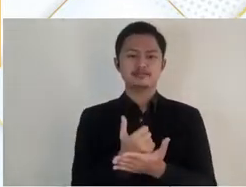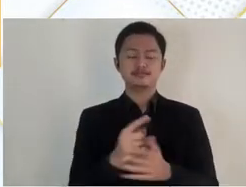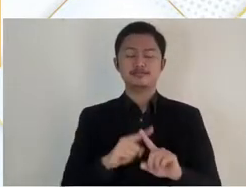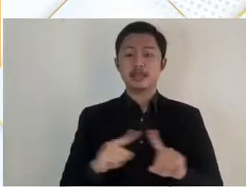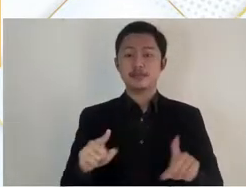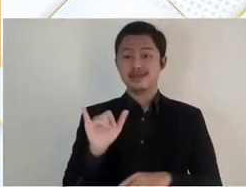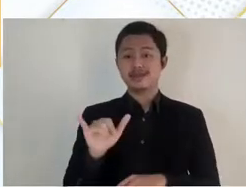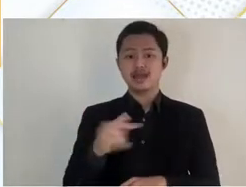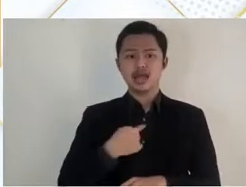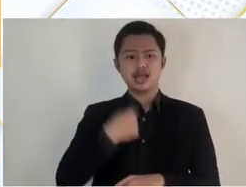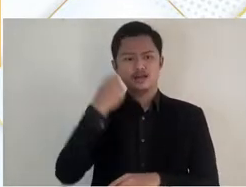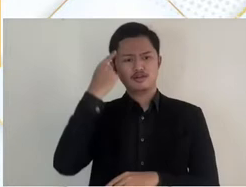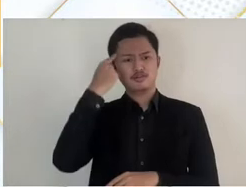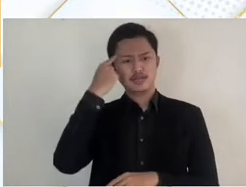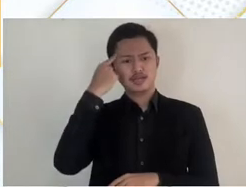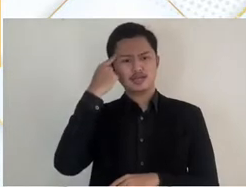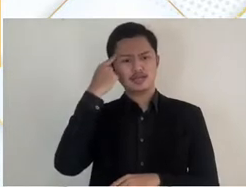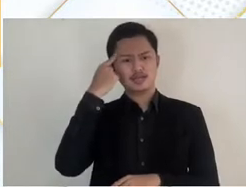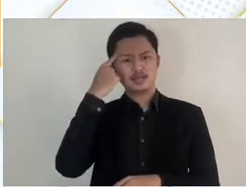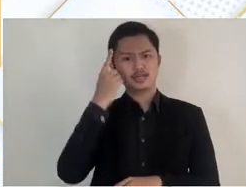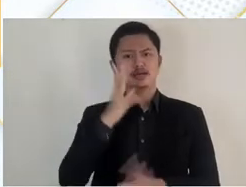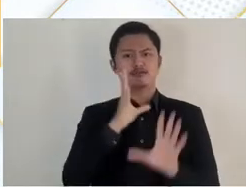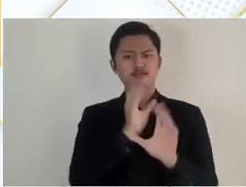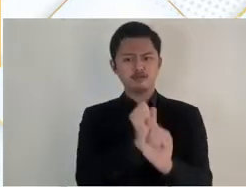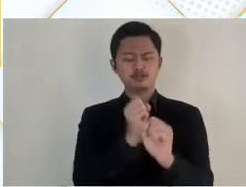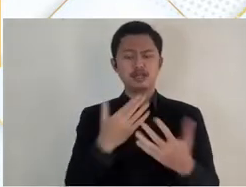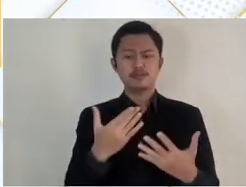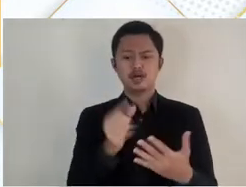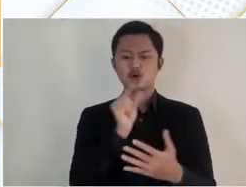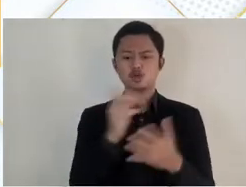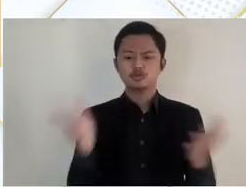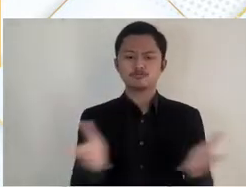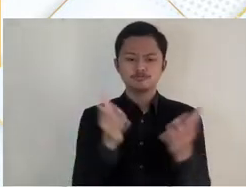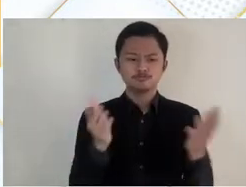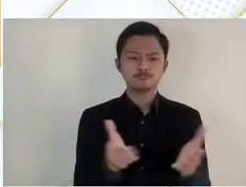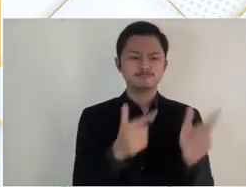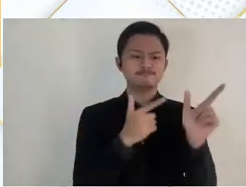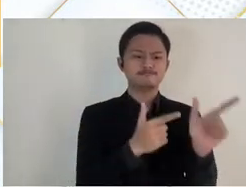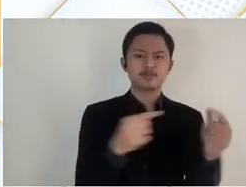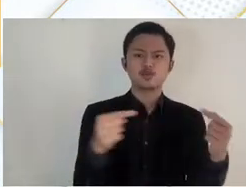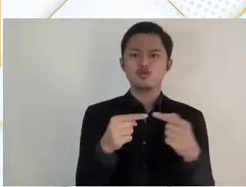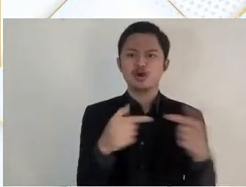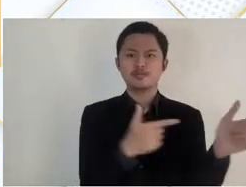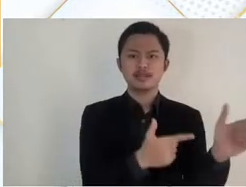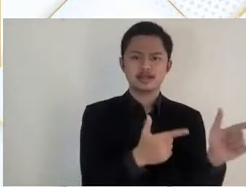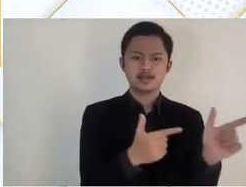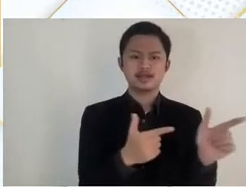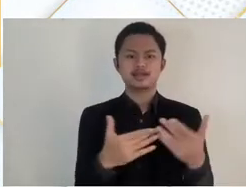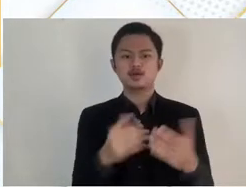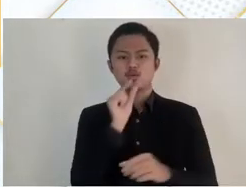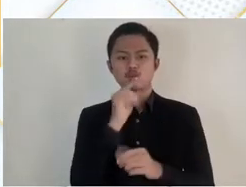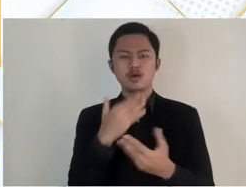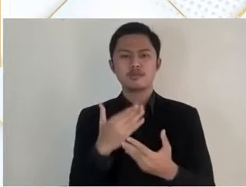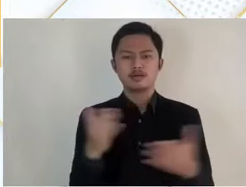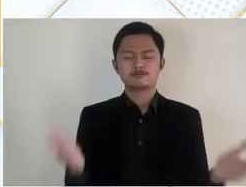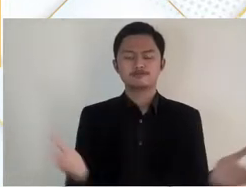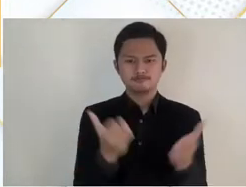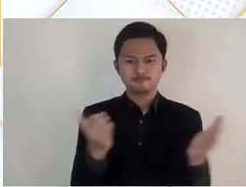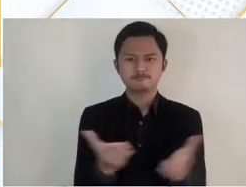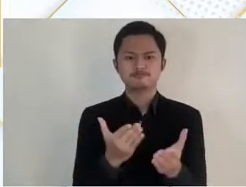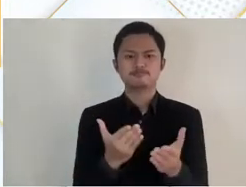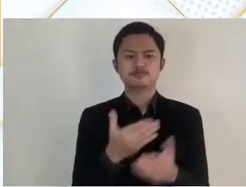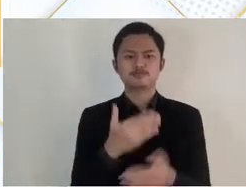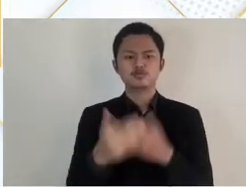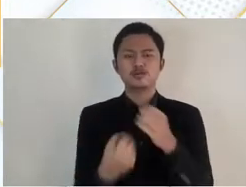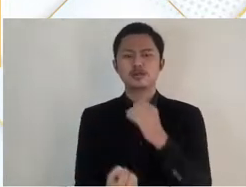But I think the other thing I wanted to point out is, in terms of maintaining a good civil-military relationship, is utilizing as far as possible